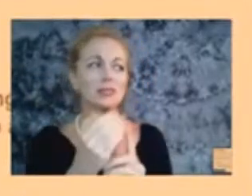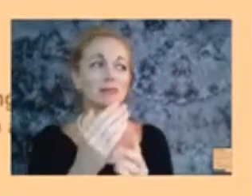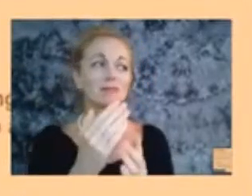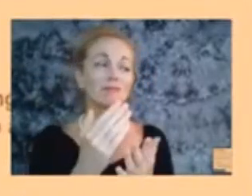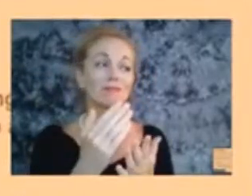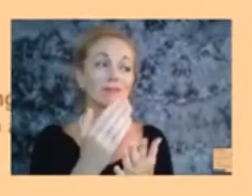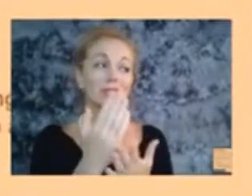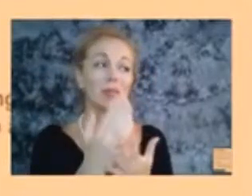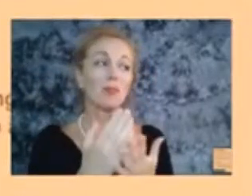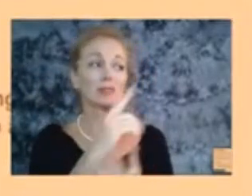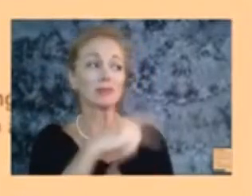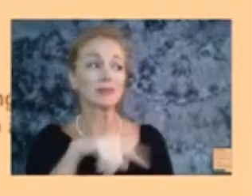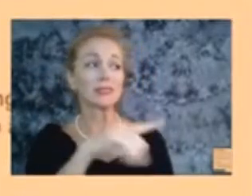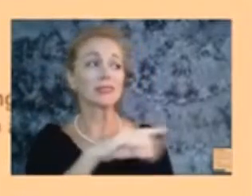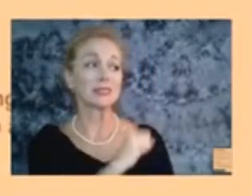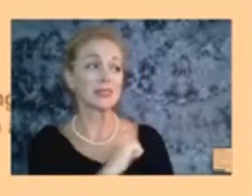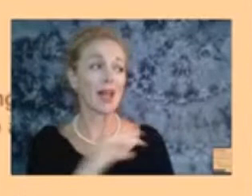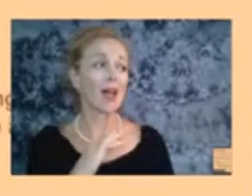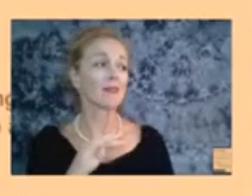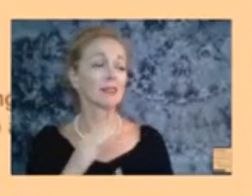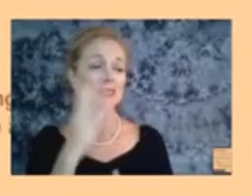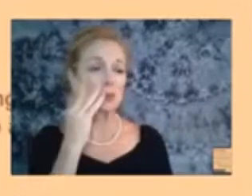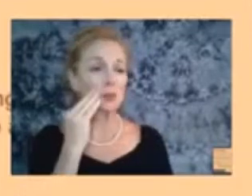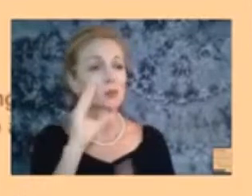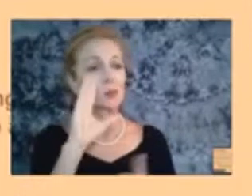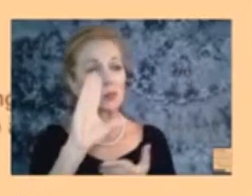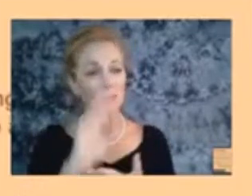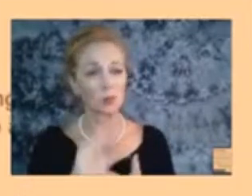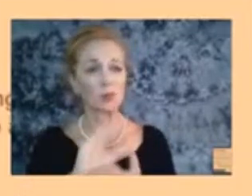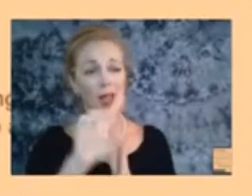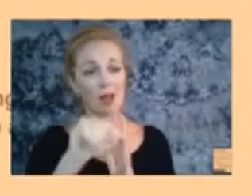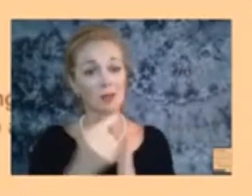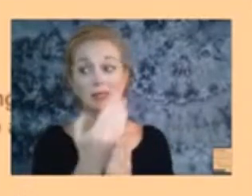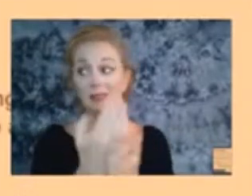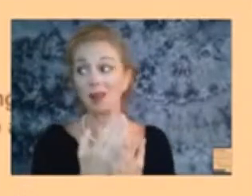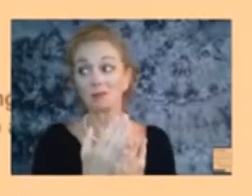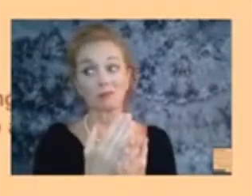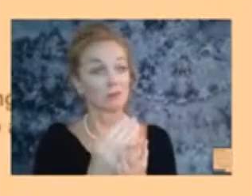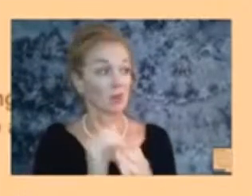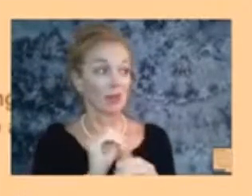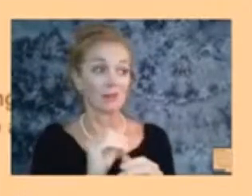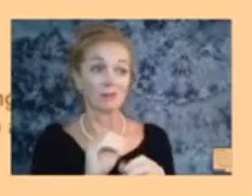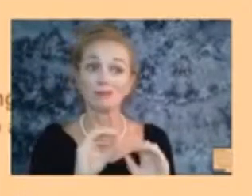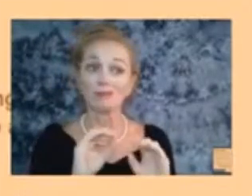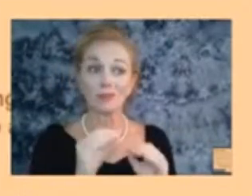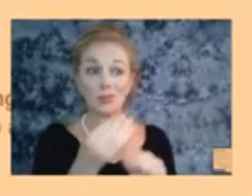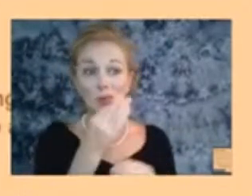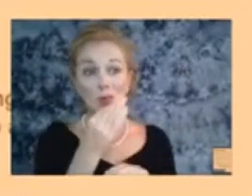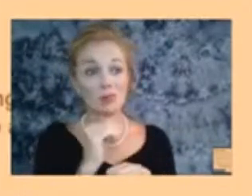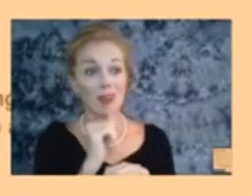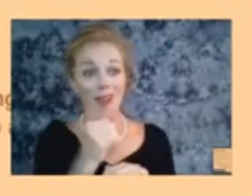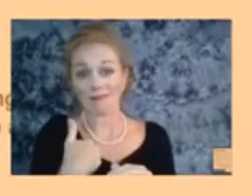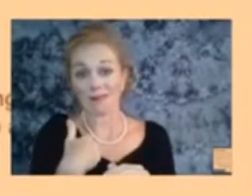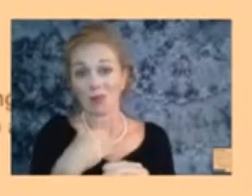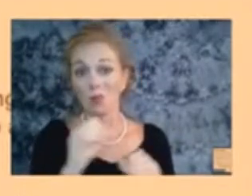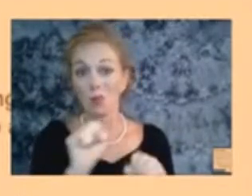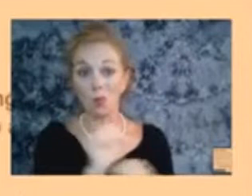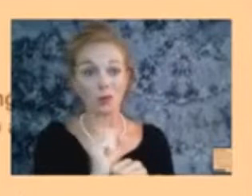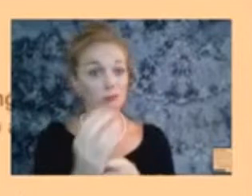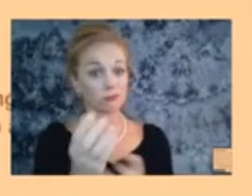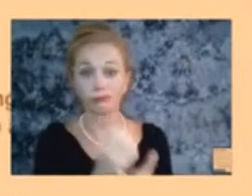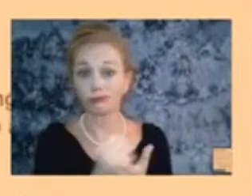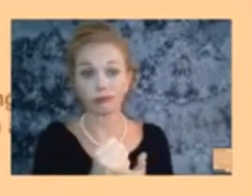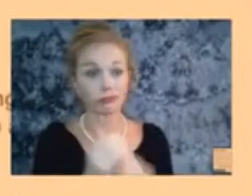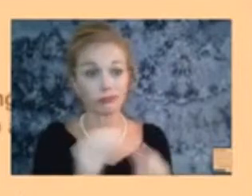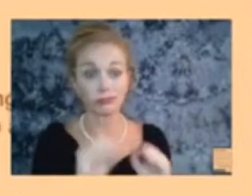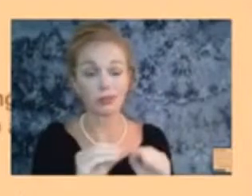some of them, although very few, may run out of work soon. Now, when we talk about furloughs, we can talk about partial furloughs, which